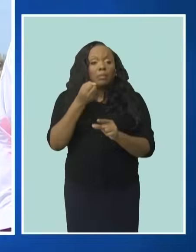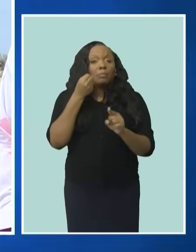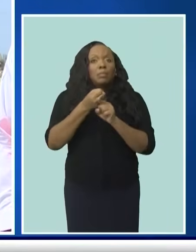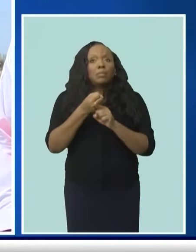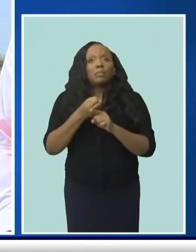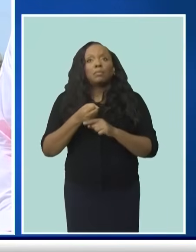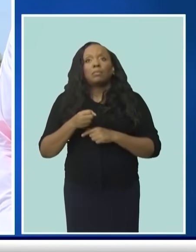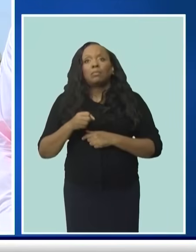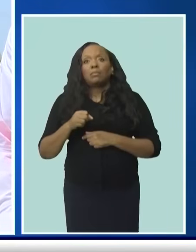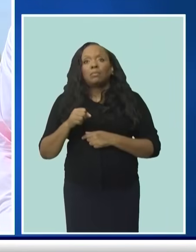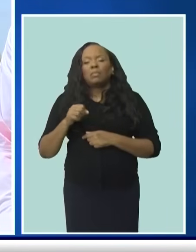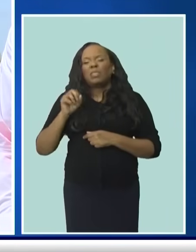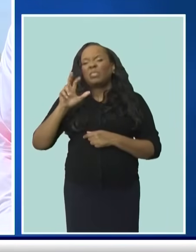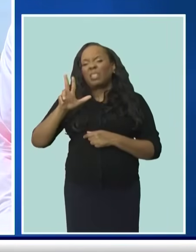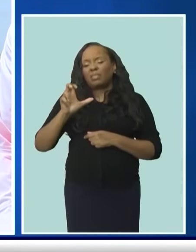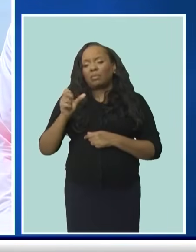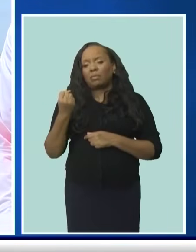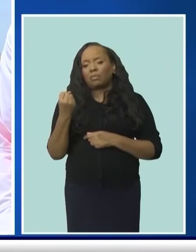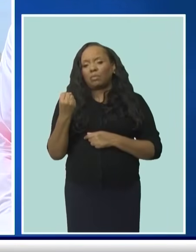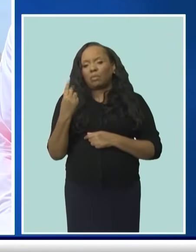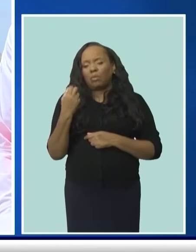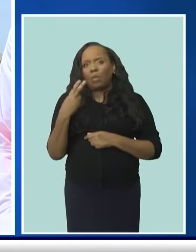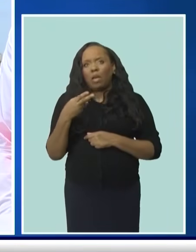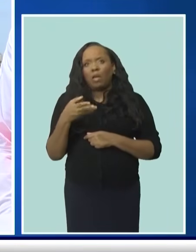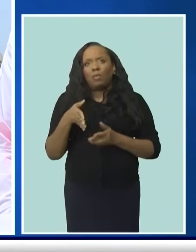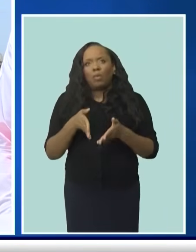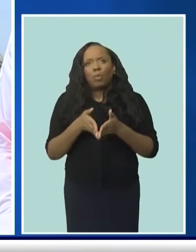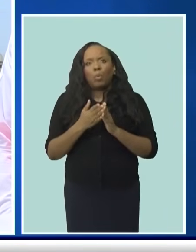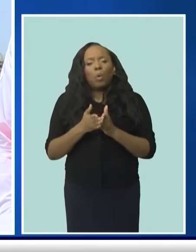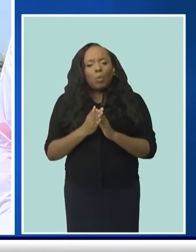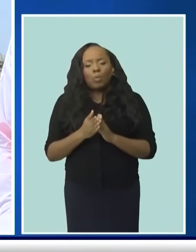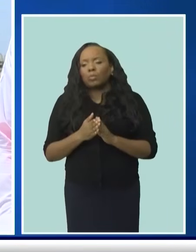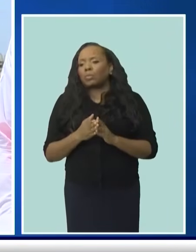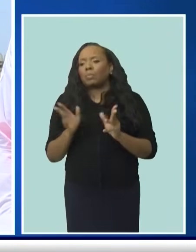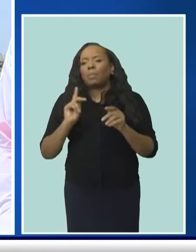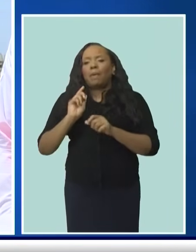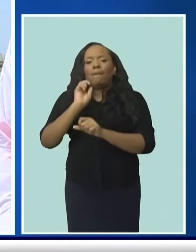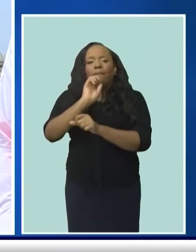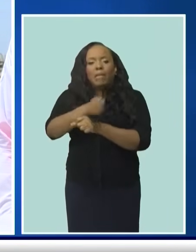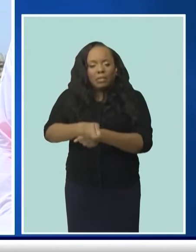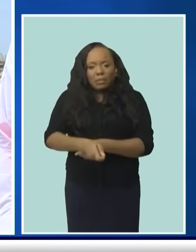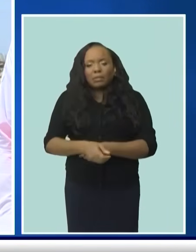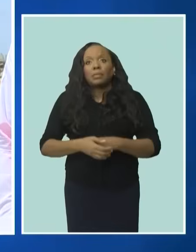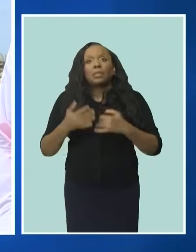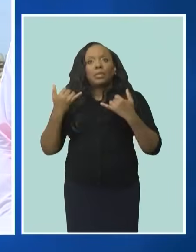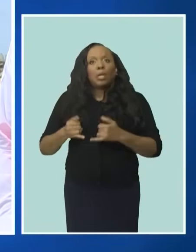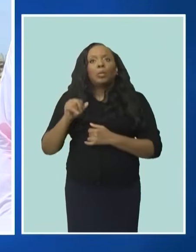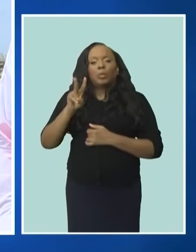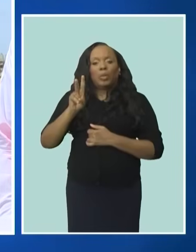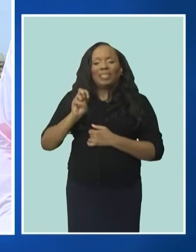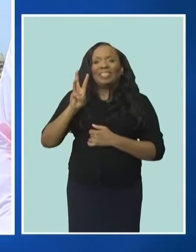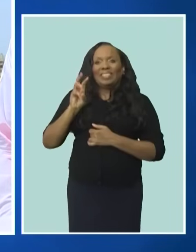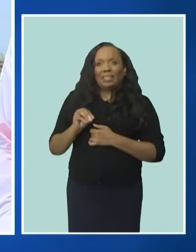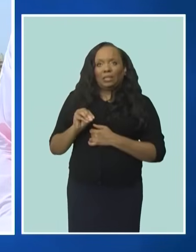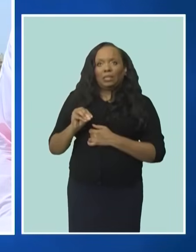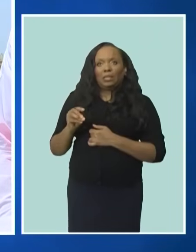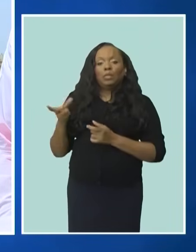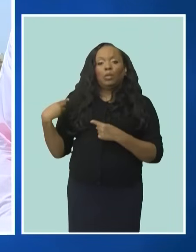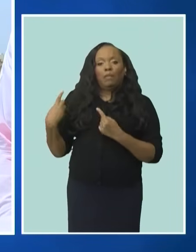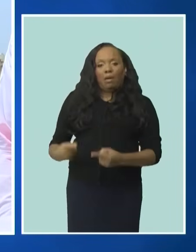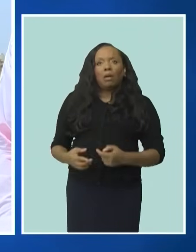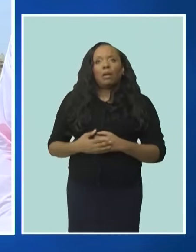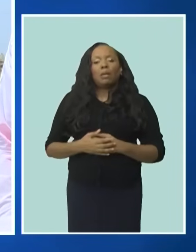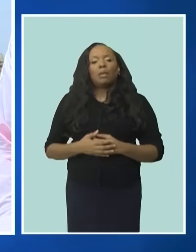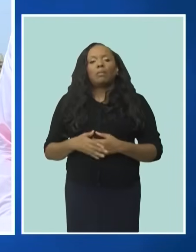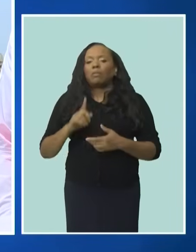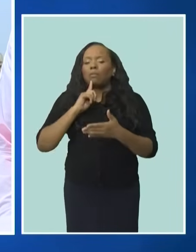about 312 that were actively fishing. We have 260 now, and I want to applaud the efforts of the fisher folk